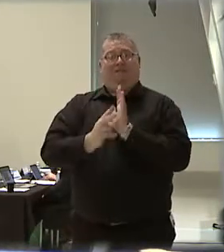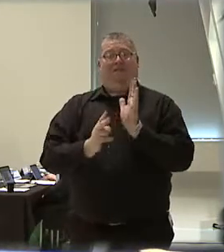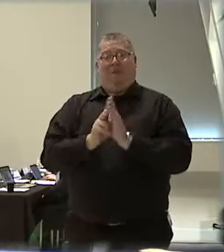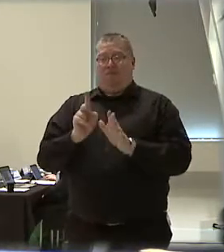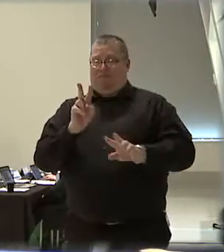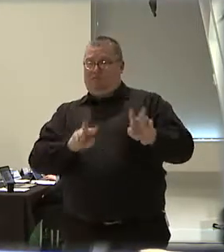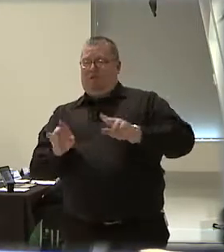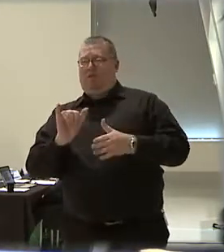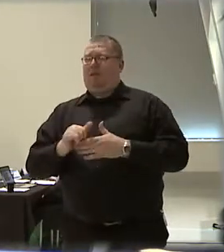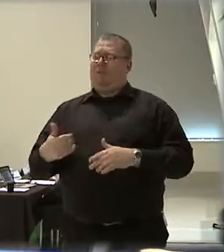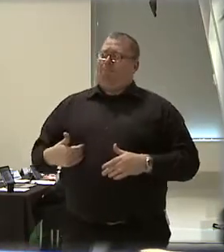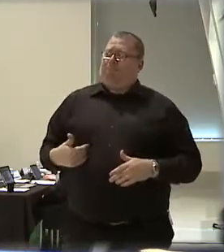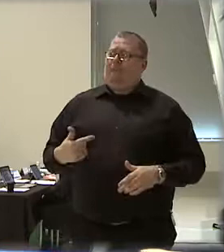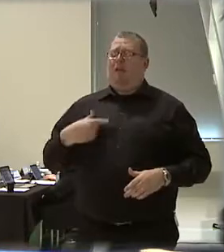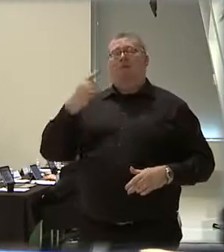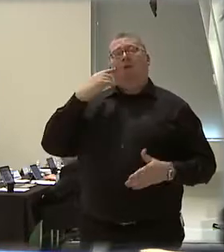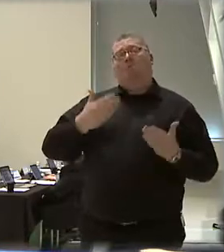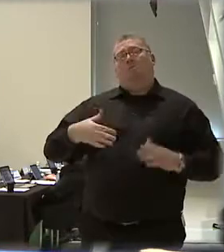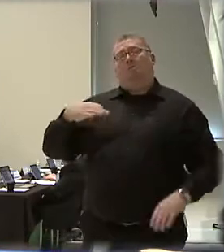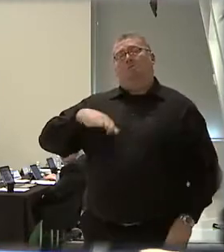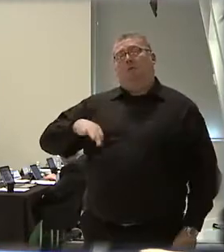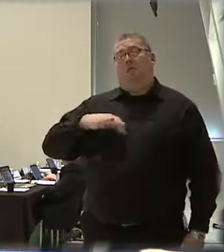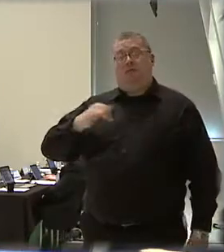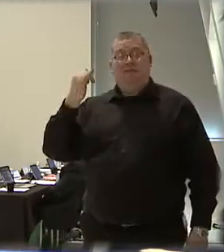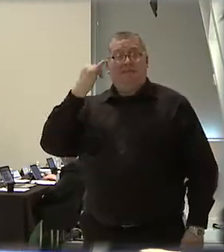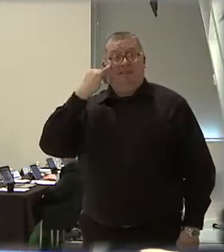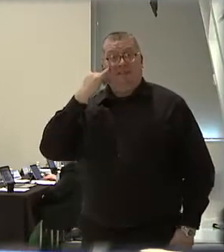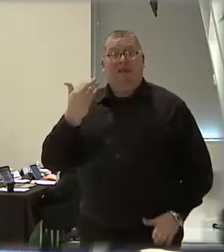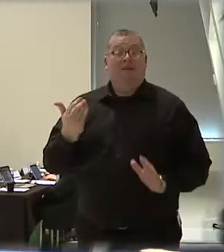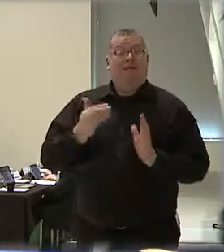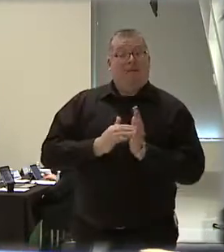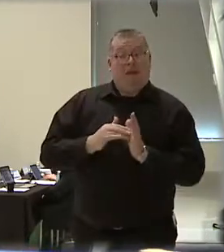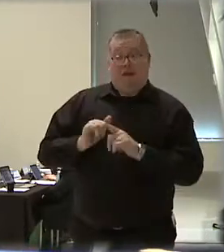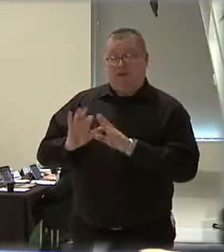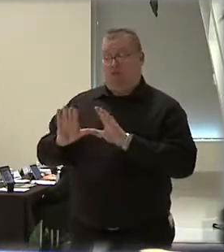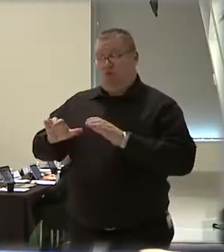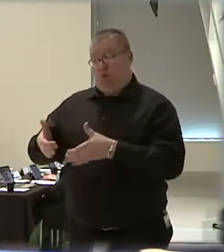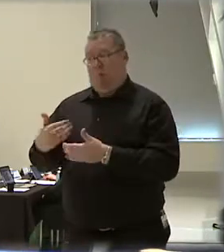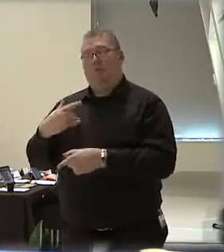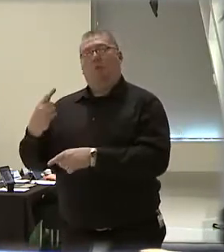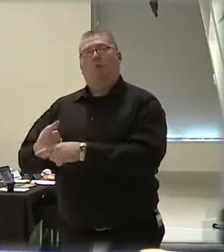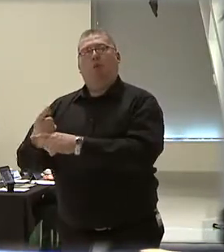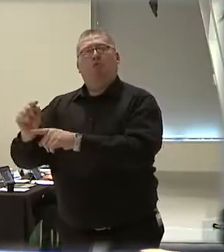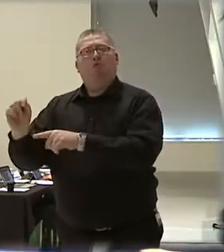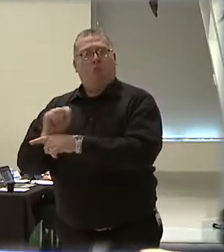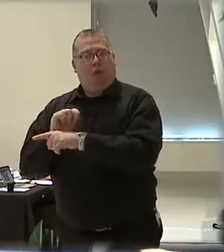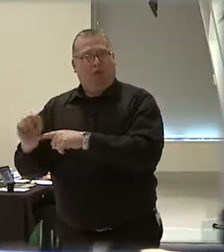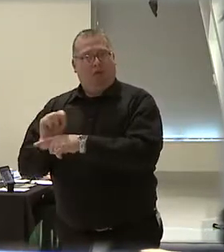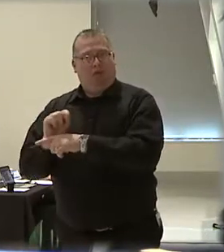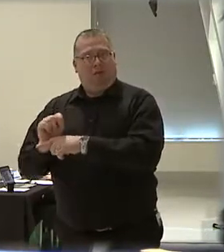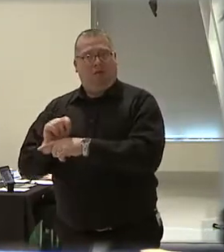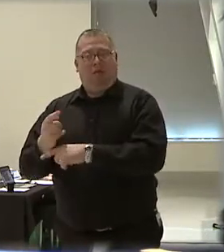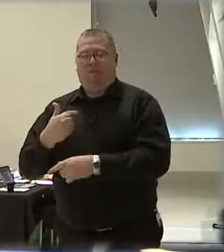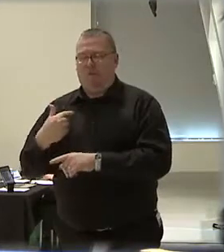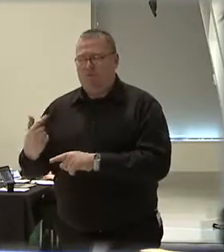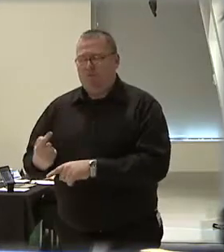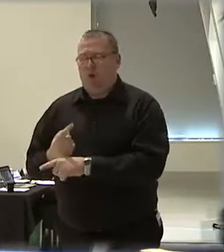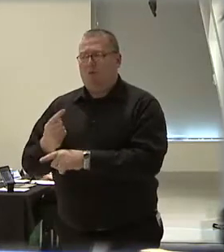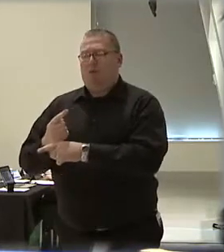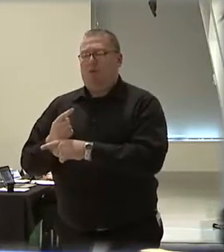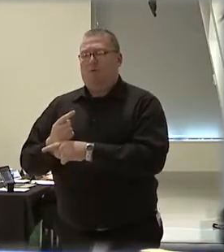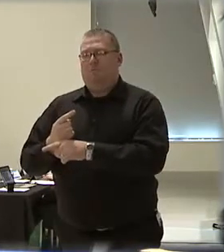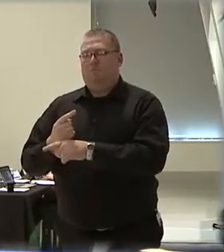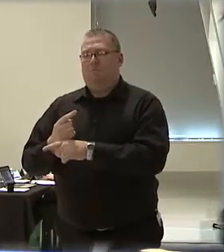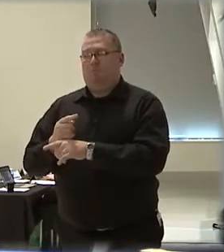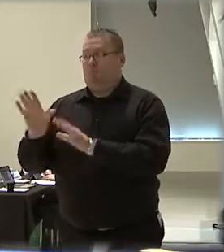that might be useful if again the group is properly trained and it's properly